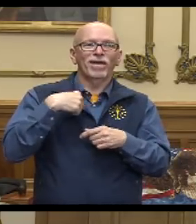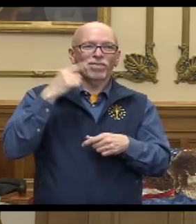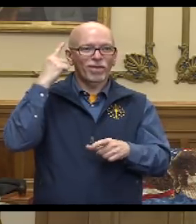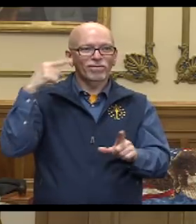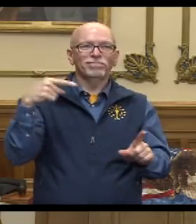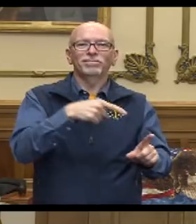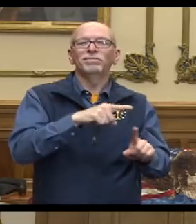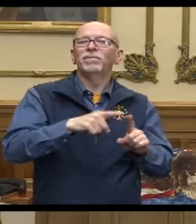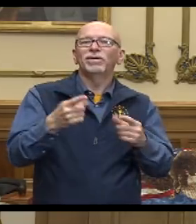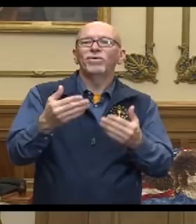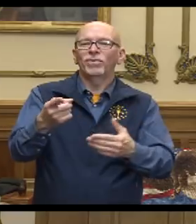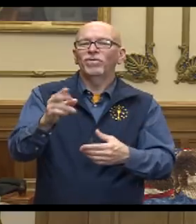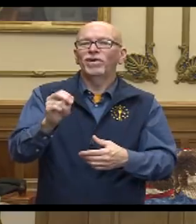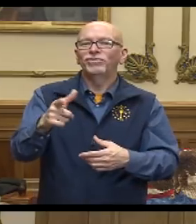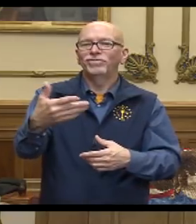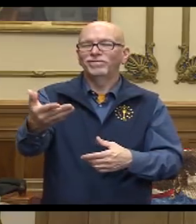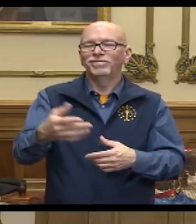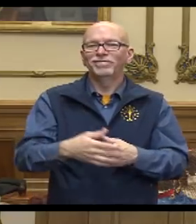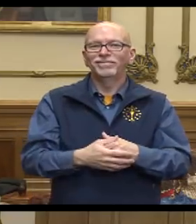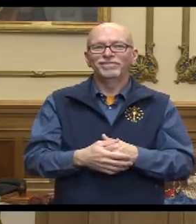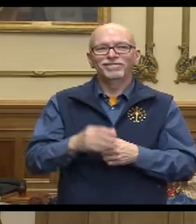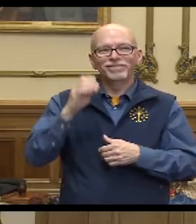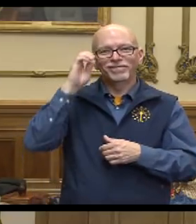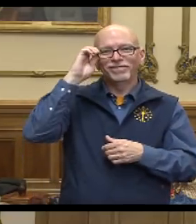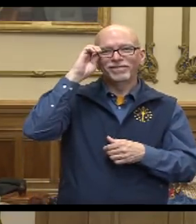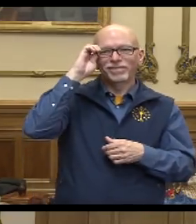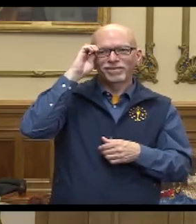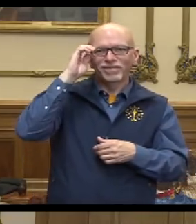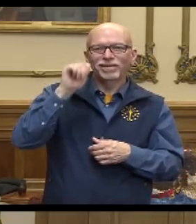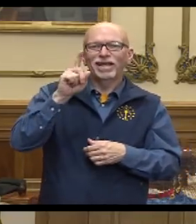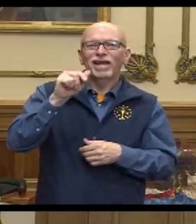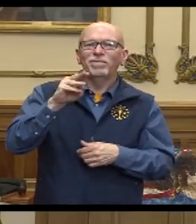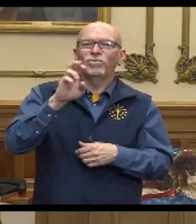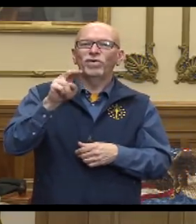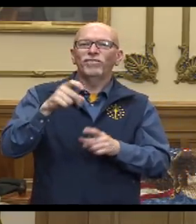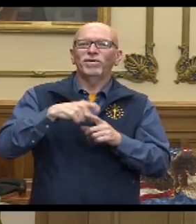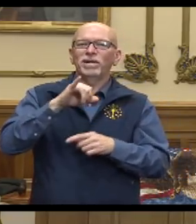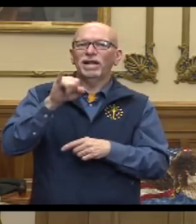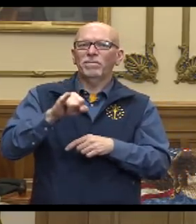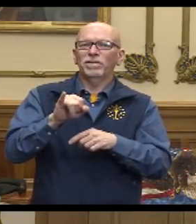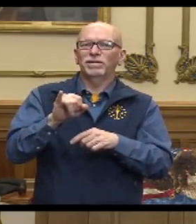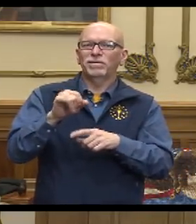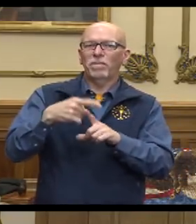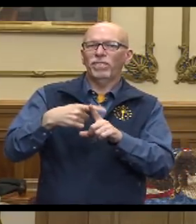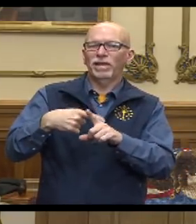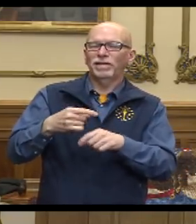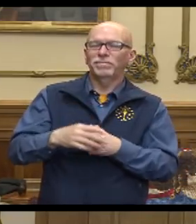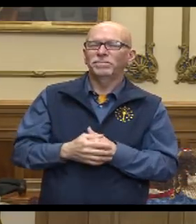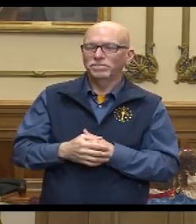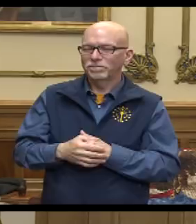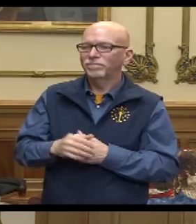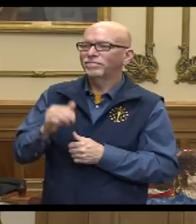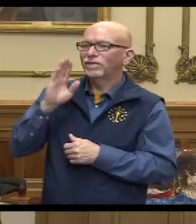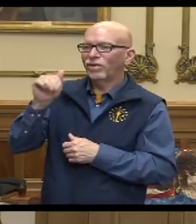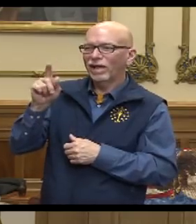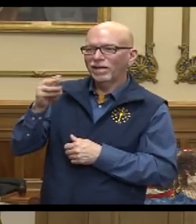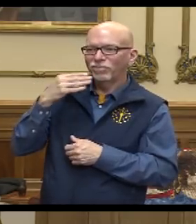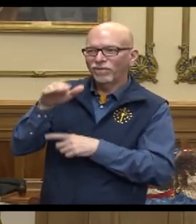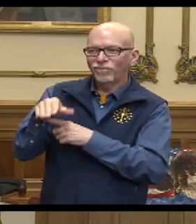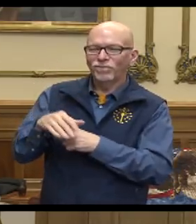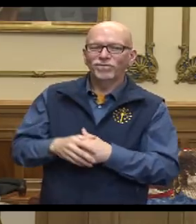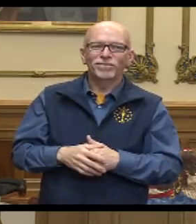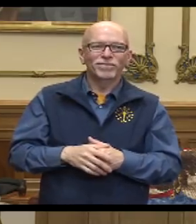be today. But go ahead, Rachel, I won't intervene. Adam Wren, Indianapolis Monthly. Hello, Adam, good